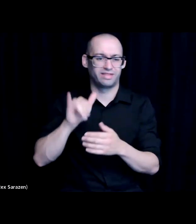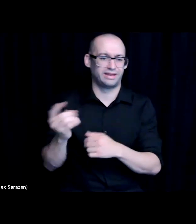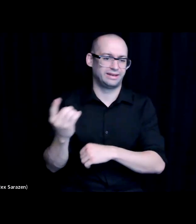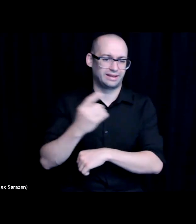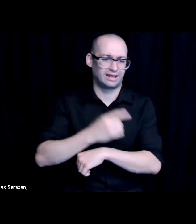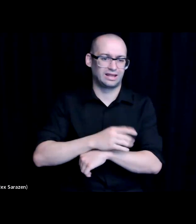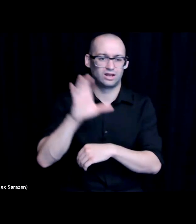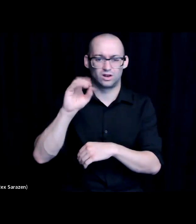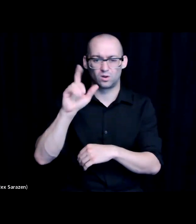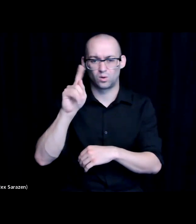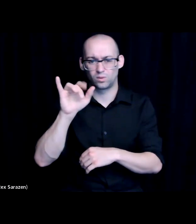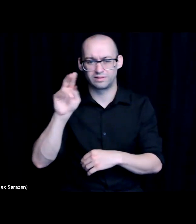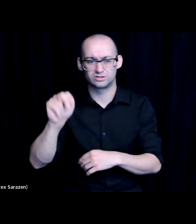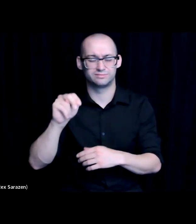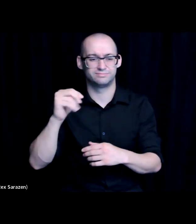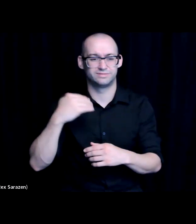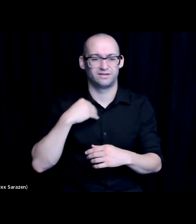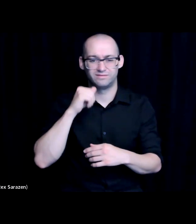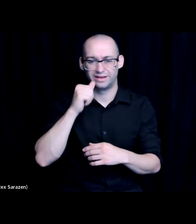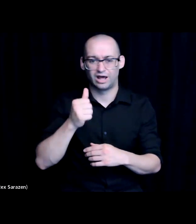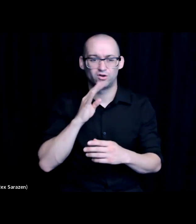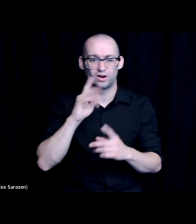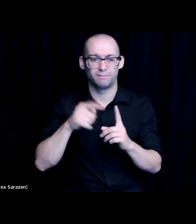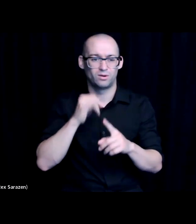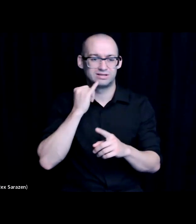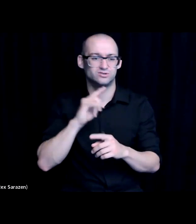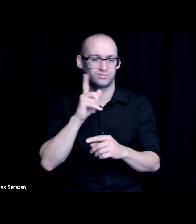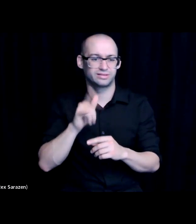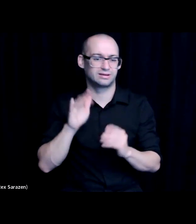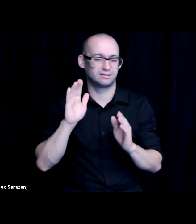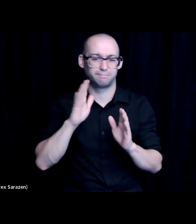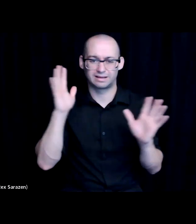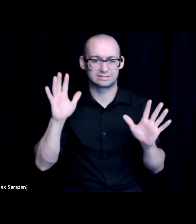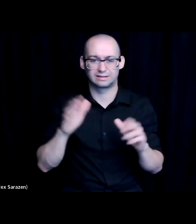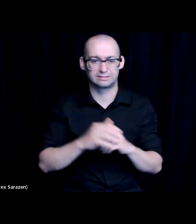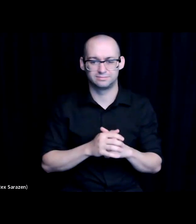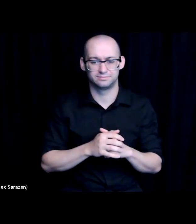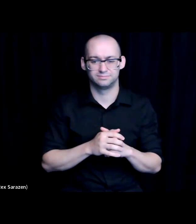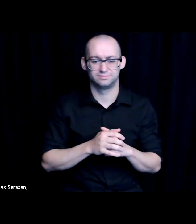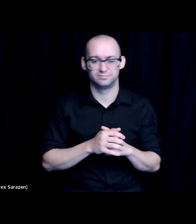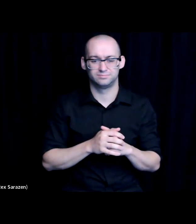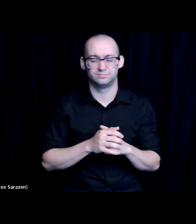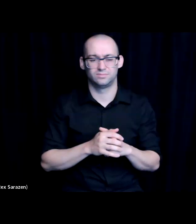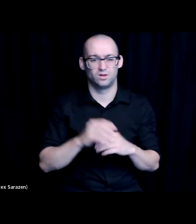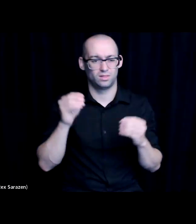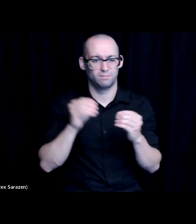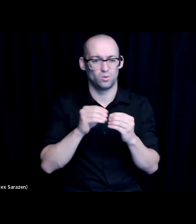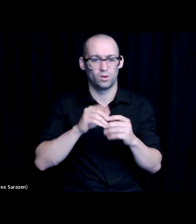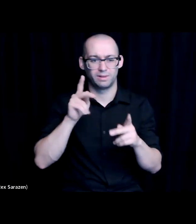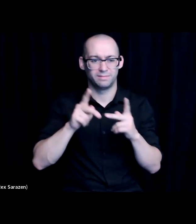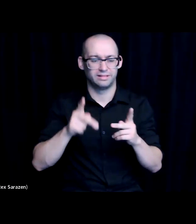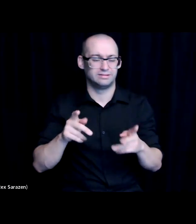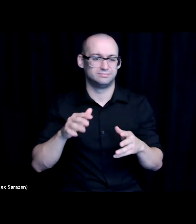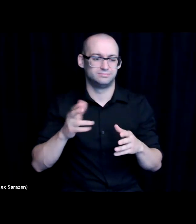the coalition that Kevin talked about is really outstanding and amazing, and could, the more people that engage in